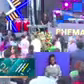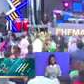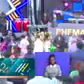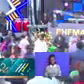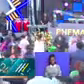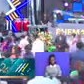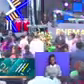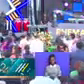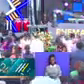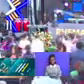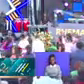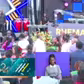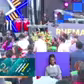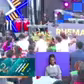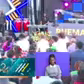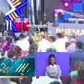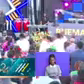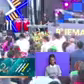Lord